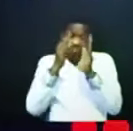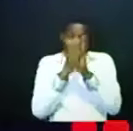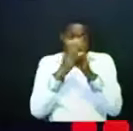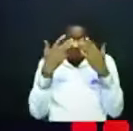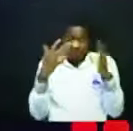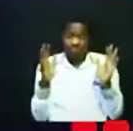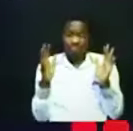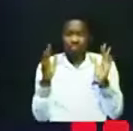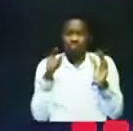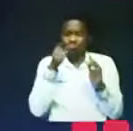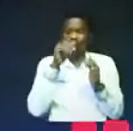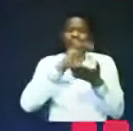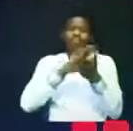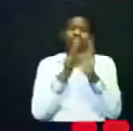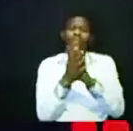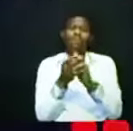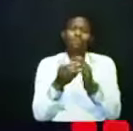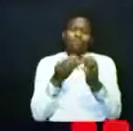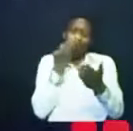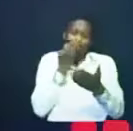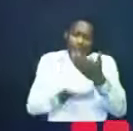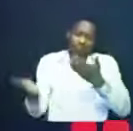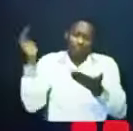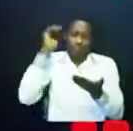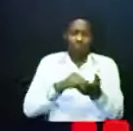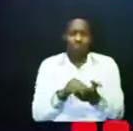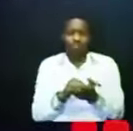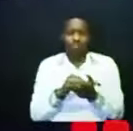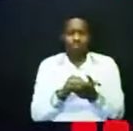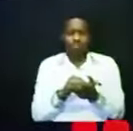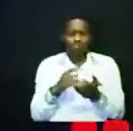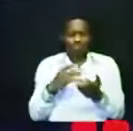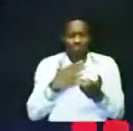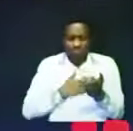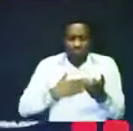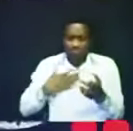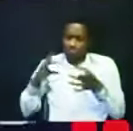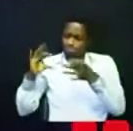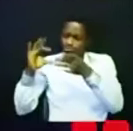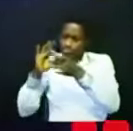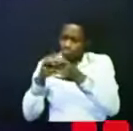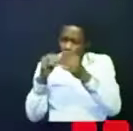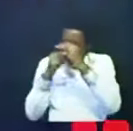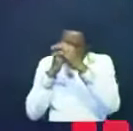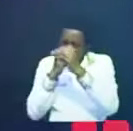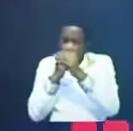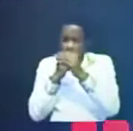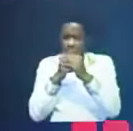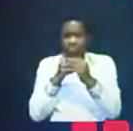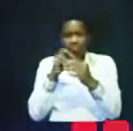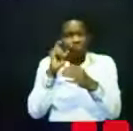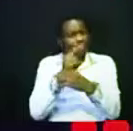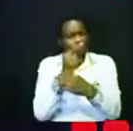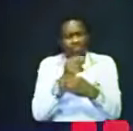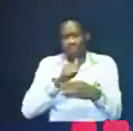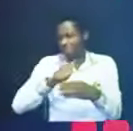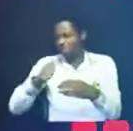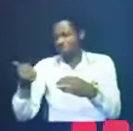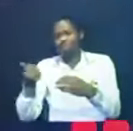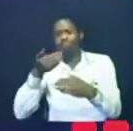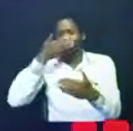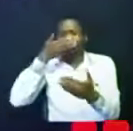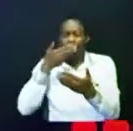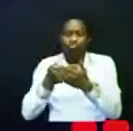are born again. Join us in worship. Or join any good Bible